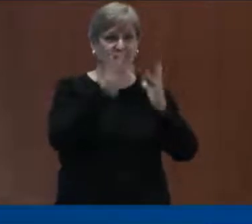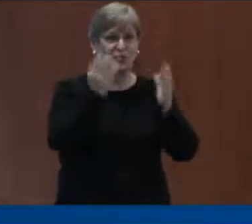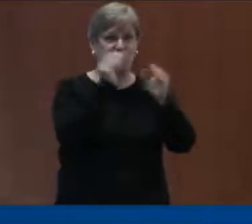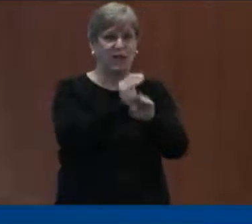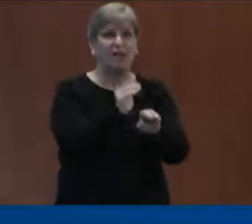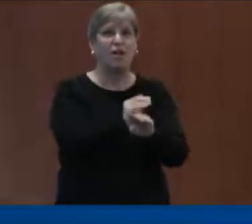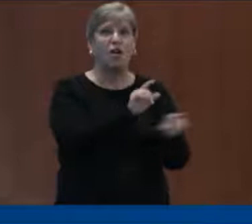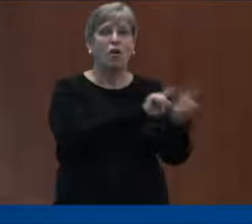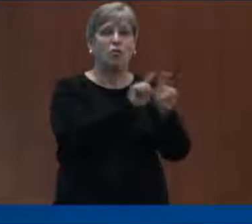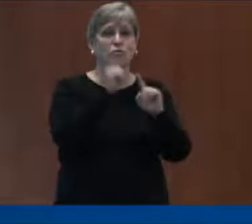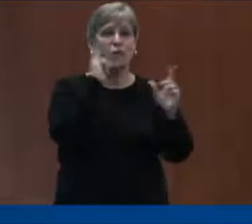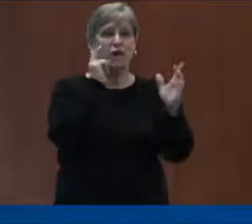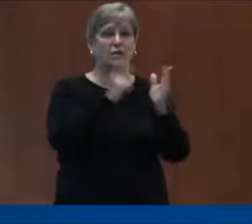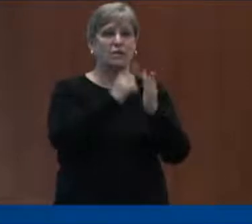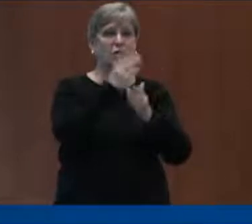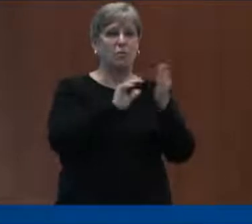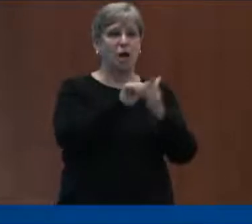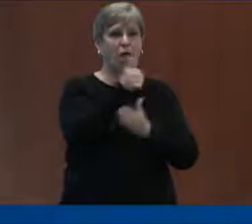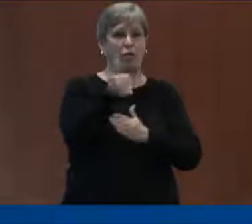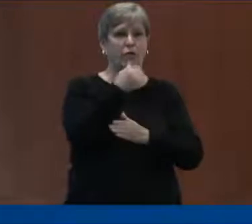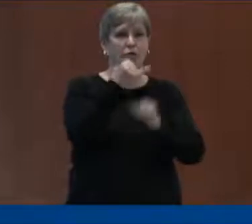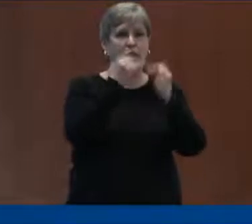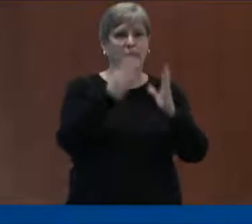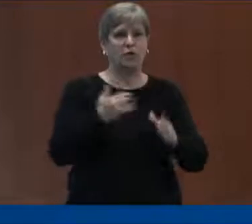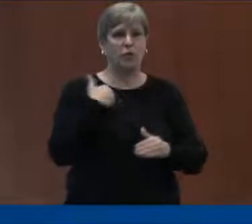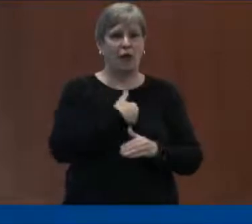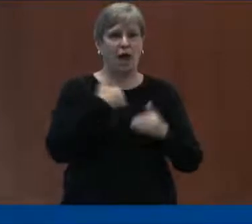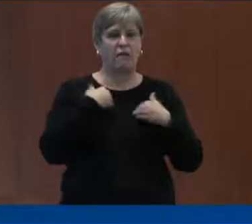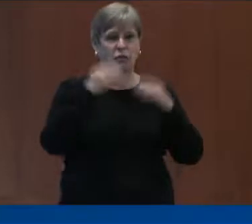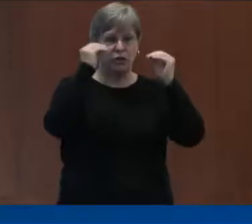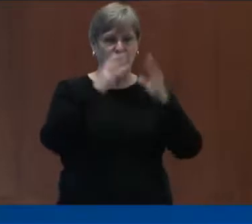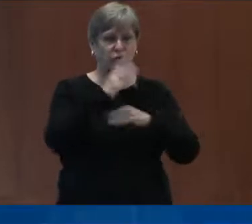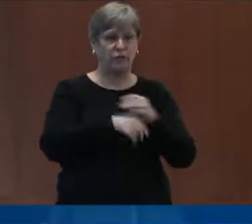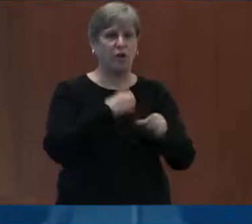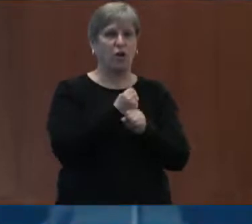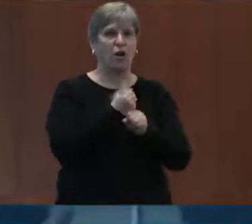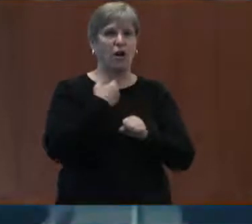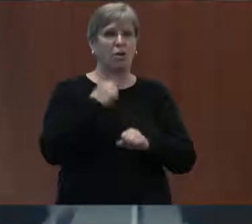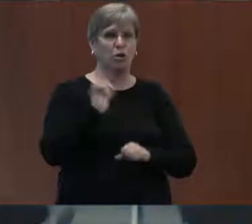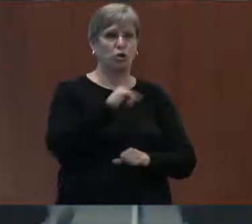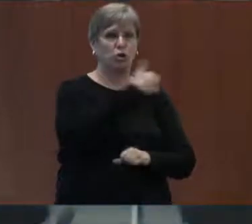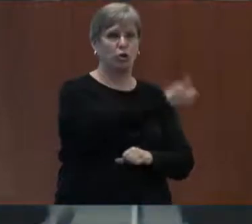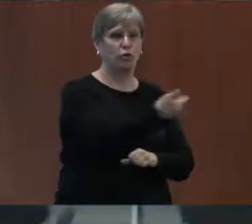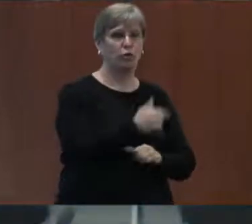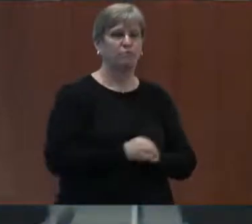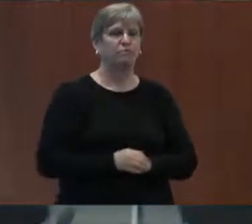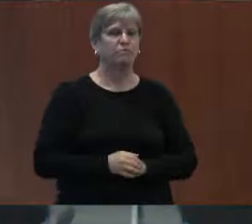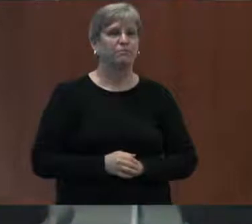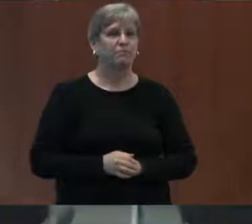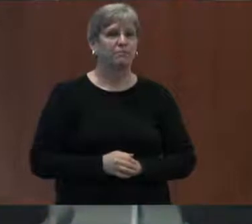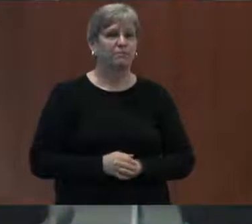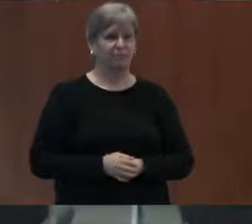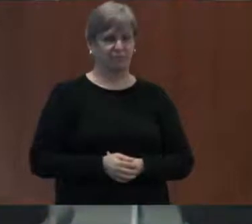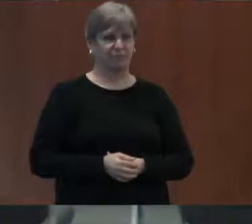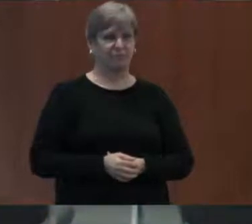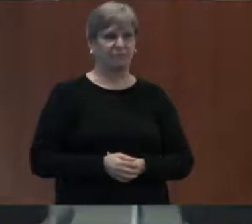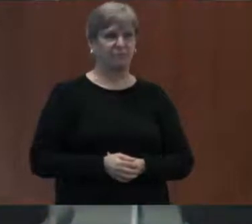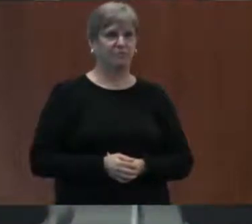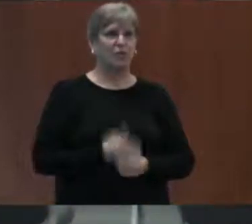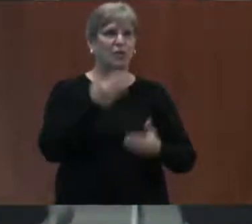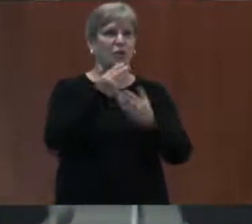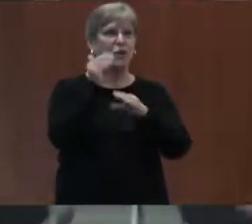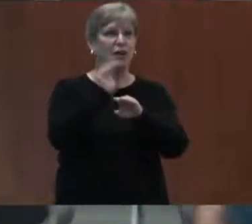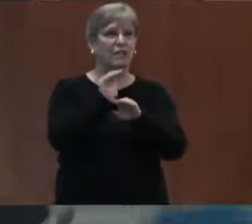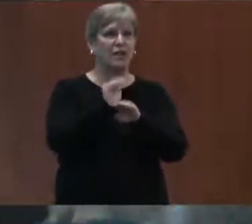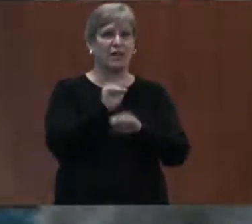as recognize some other finalists we had for Teacher of the Year. And I'm going to turn it over to her at this time. Burkhart. Good